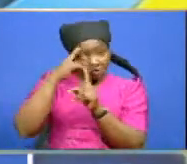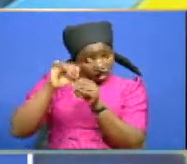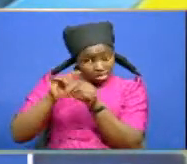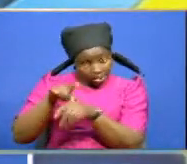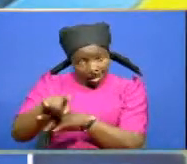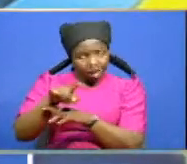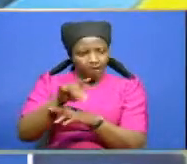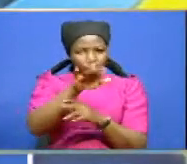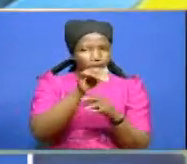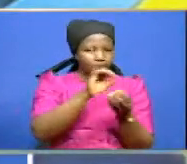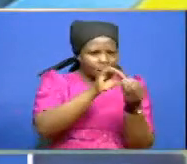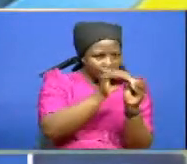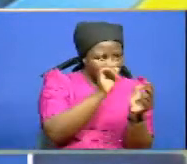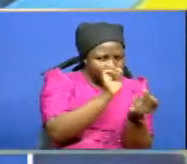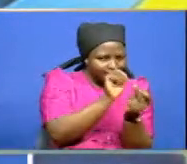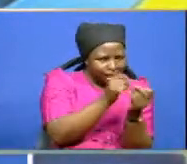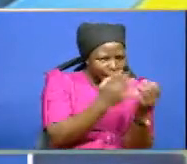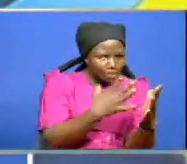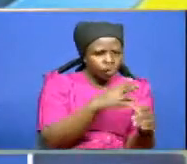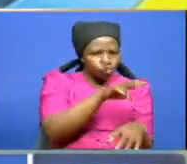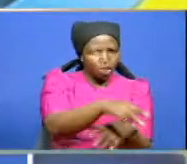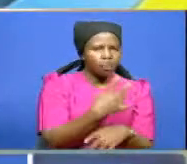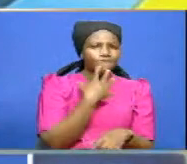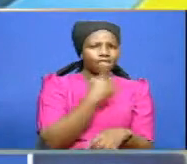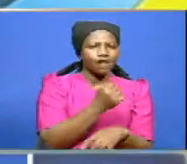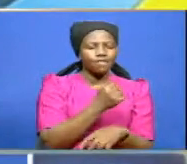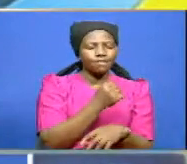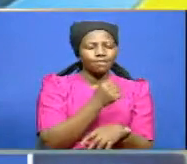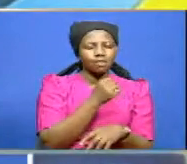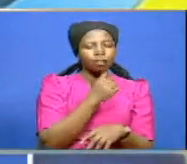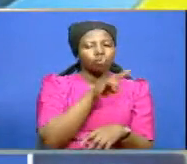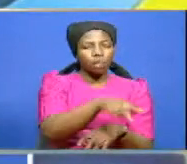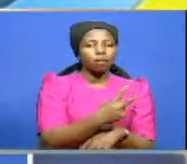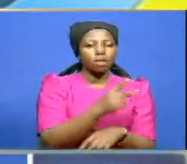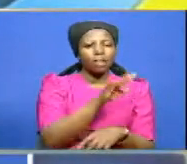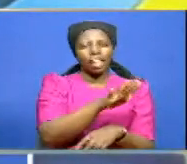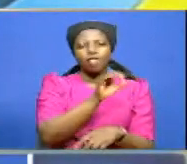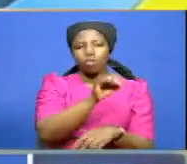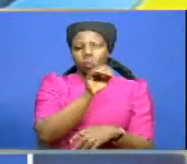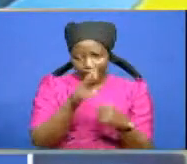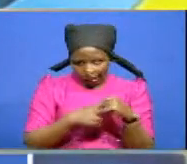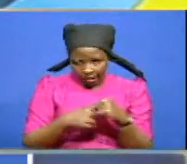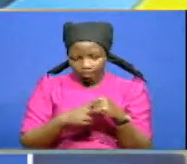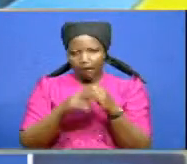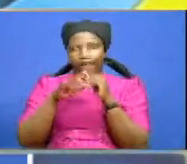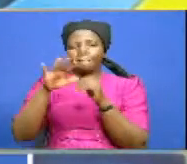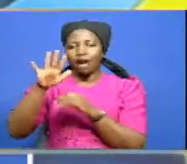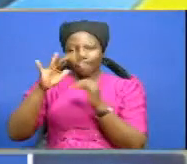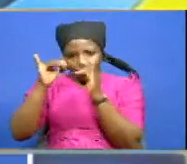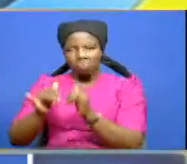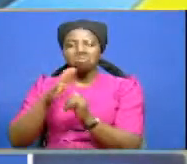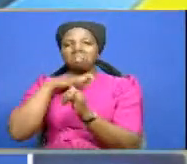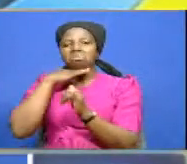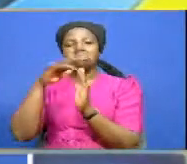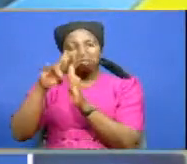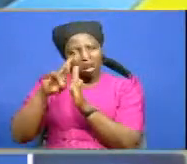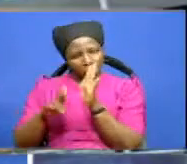a sample size of 2,507. 5 new fatalities were unfortunately recorded in the same